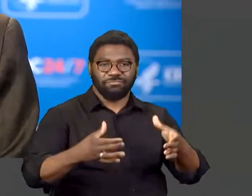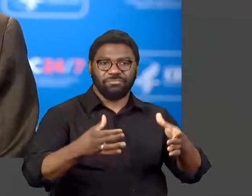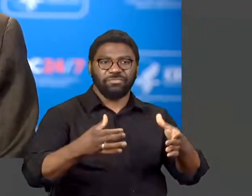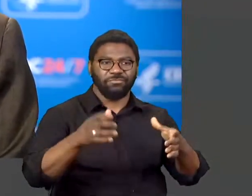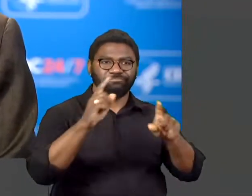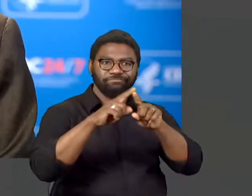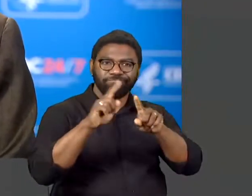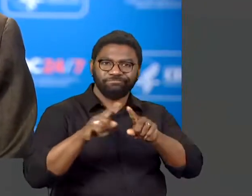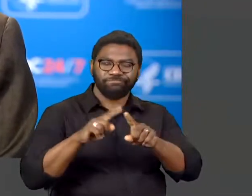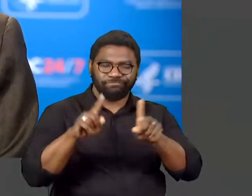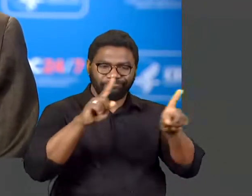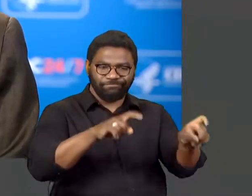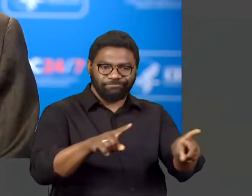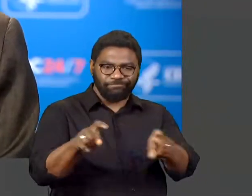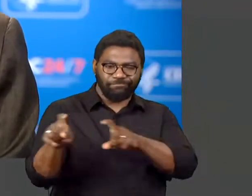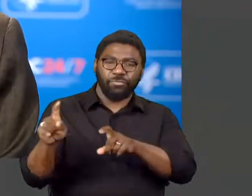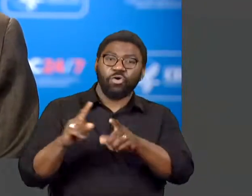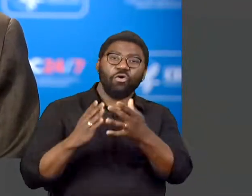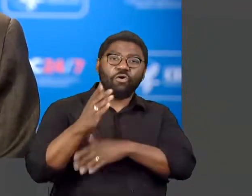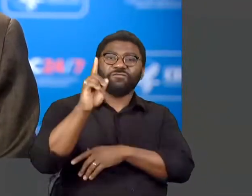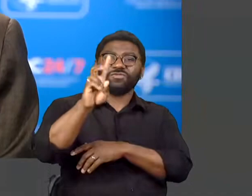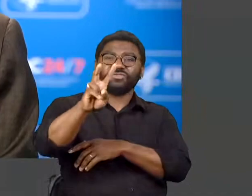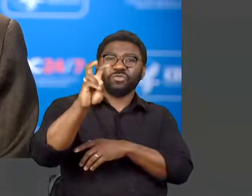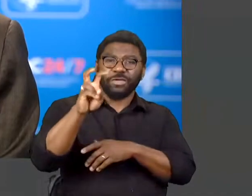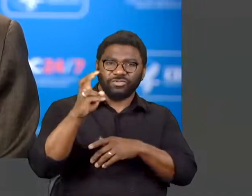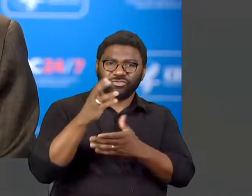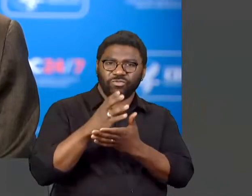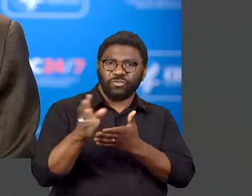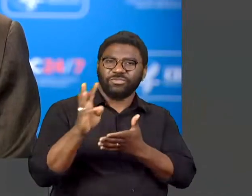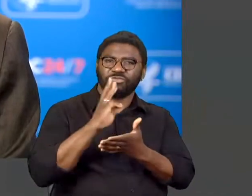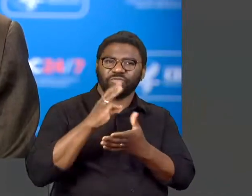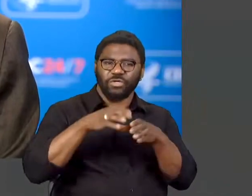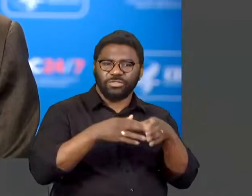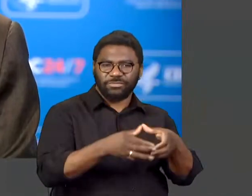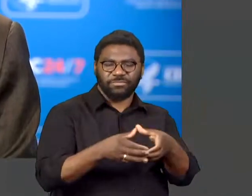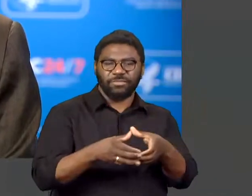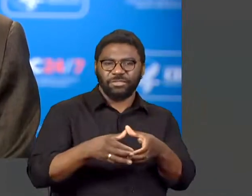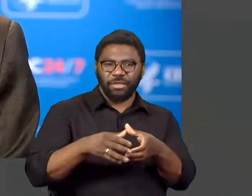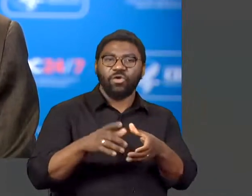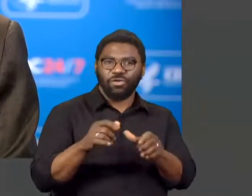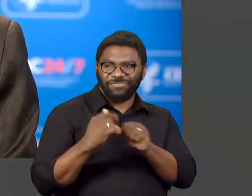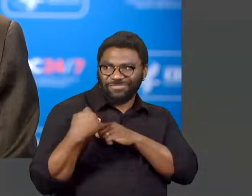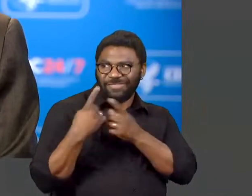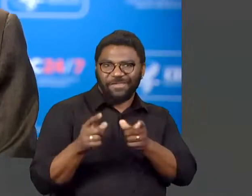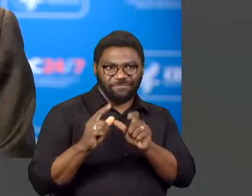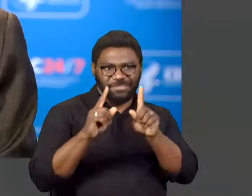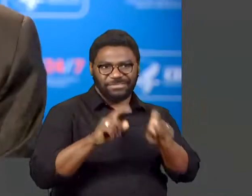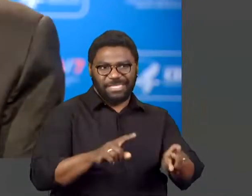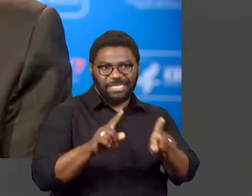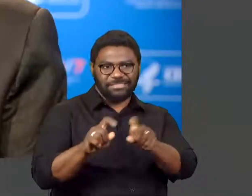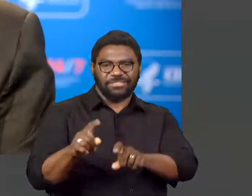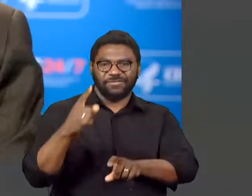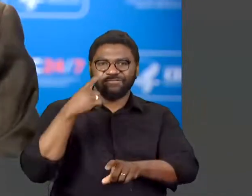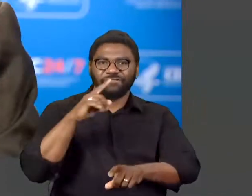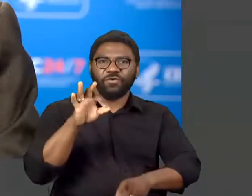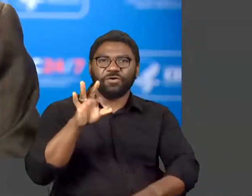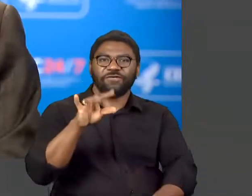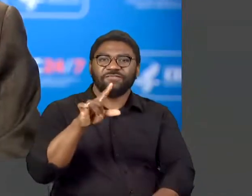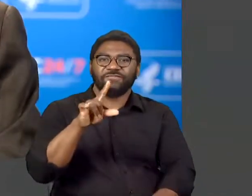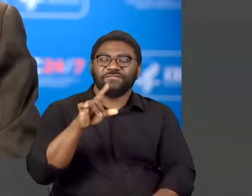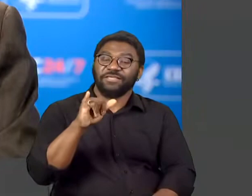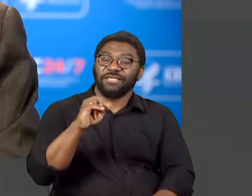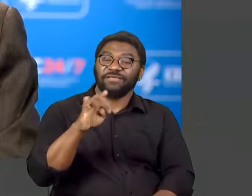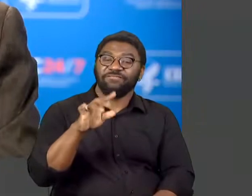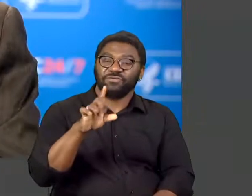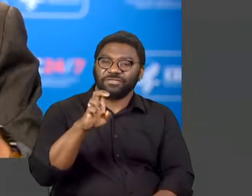country, over 200, that have been regularly testing for influenza in their wastewater. Now, what they're testing for